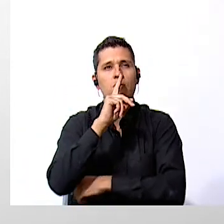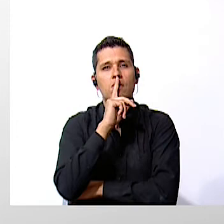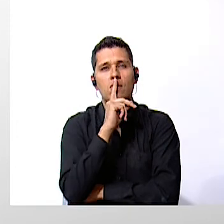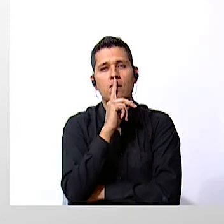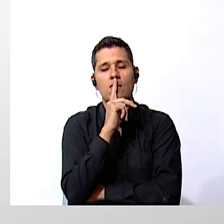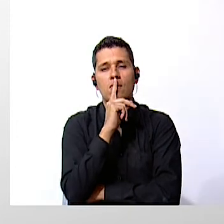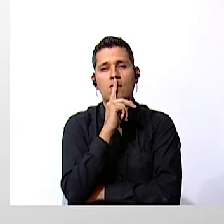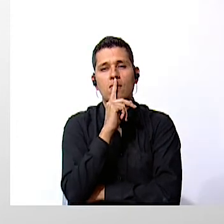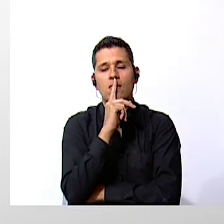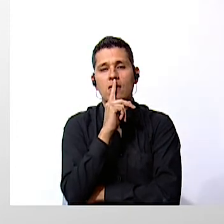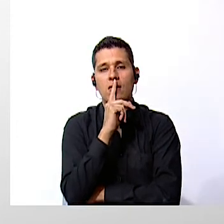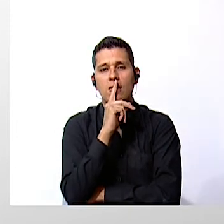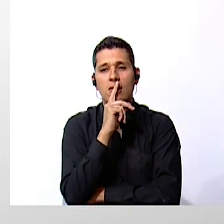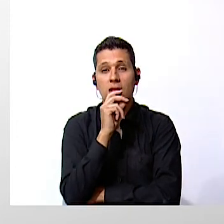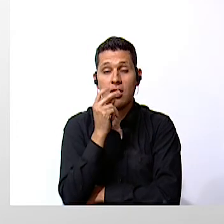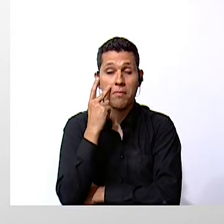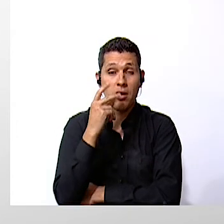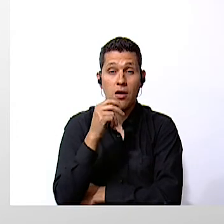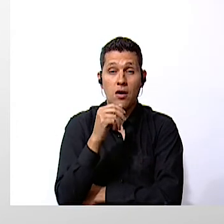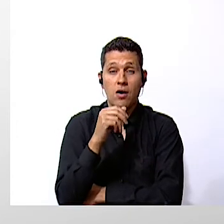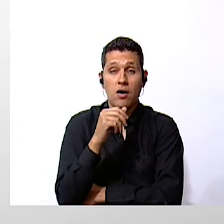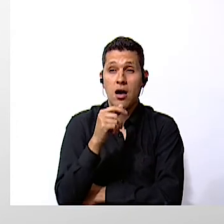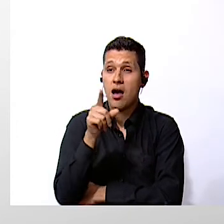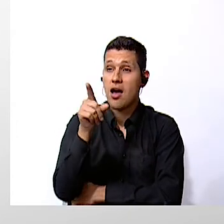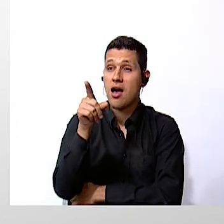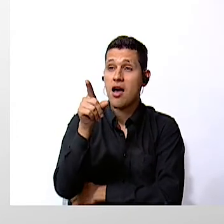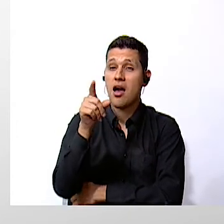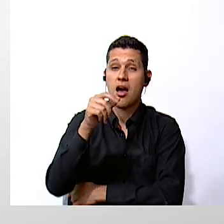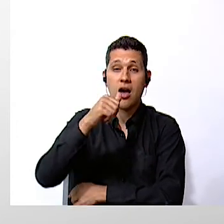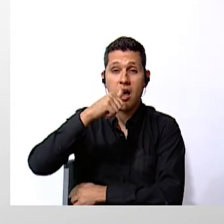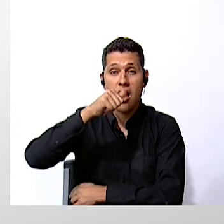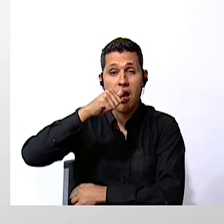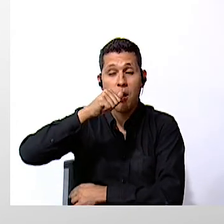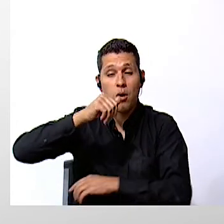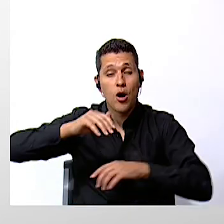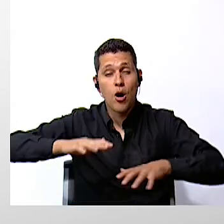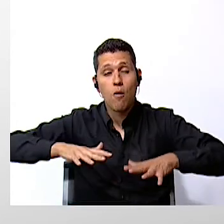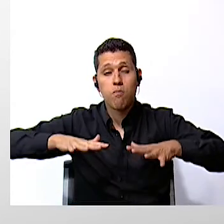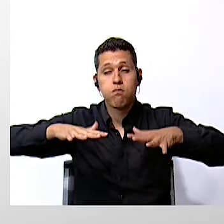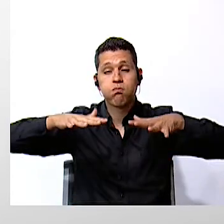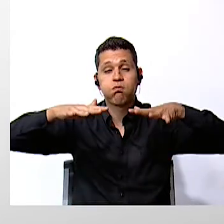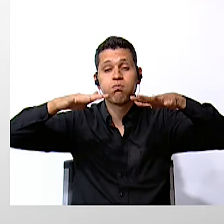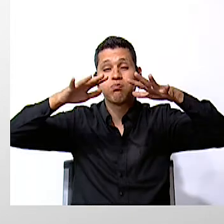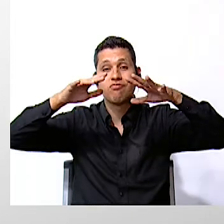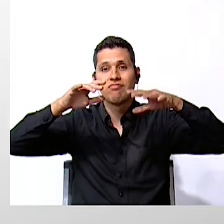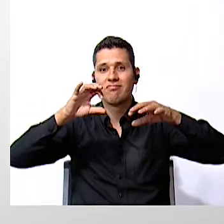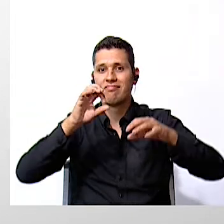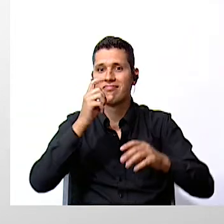flood? Let's see the answer. Yes, very good, Maria.